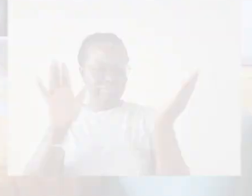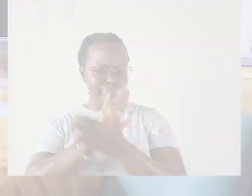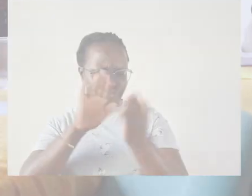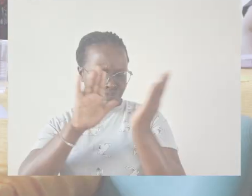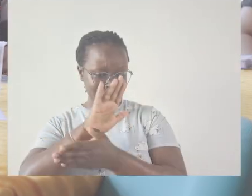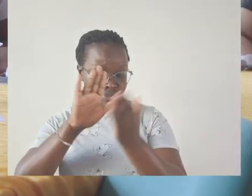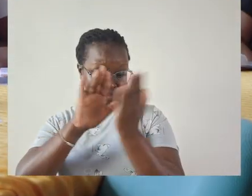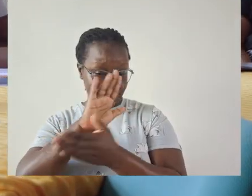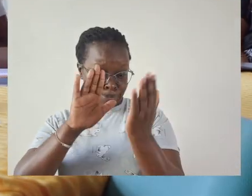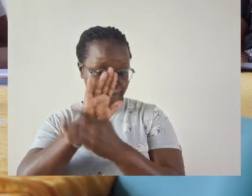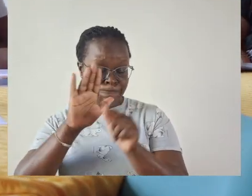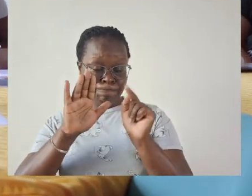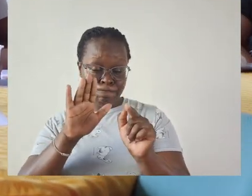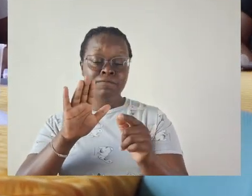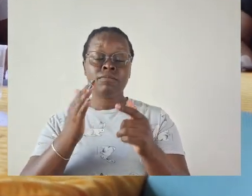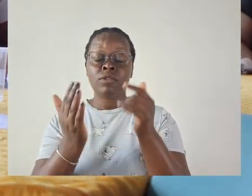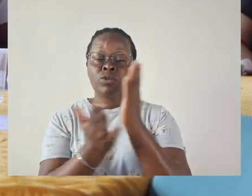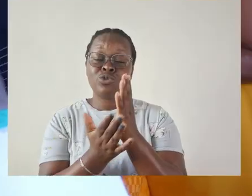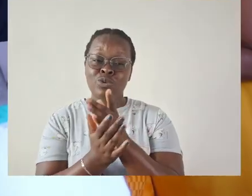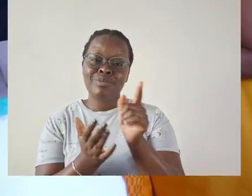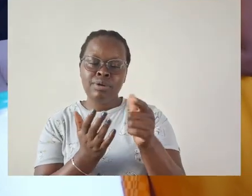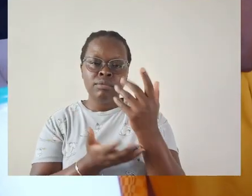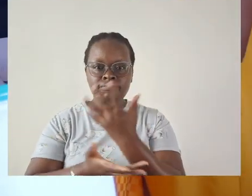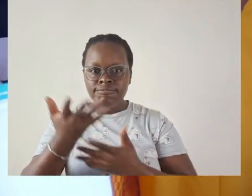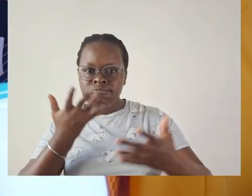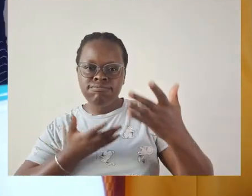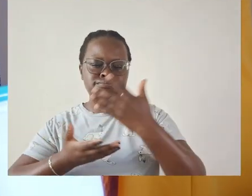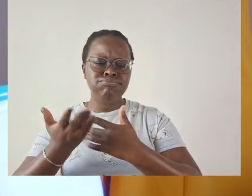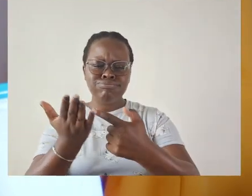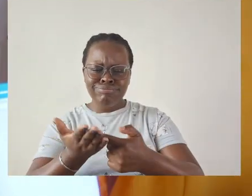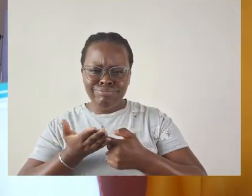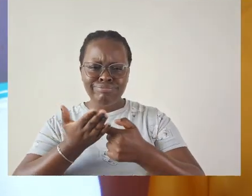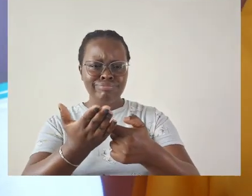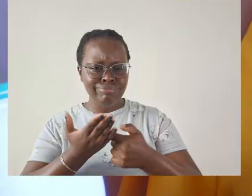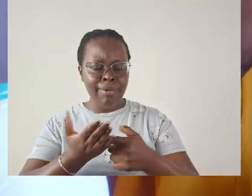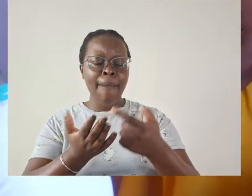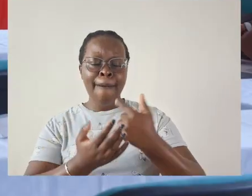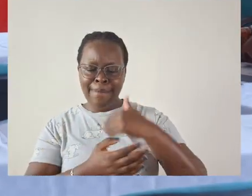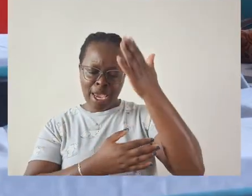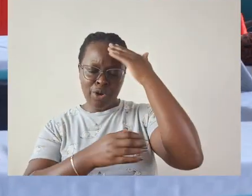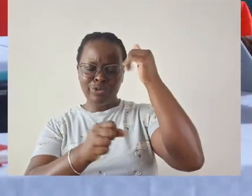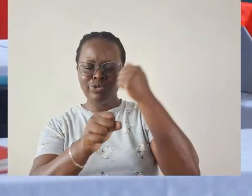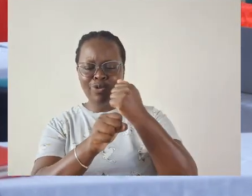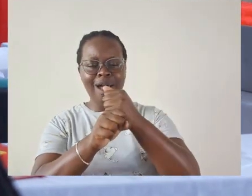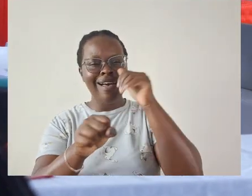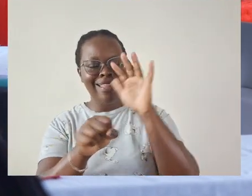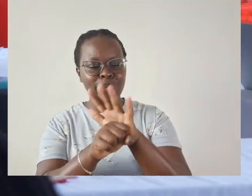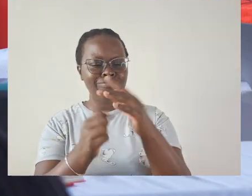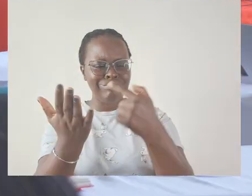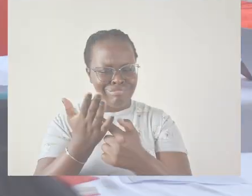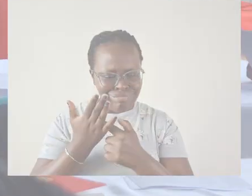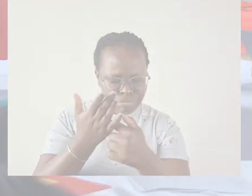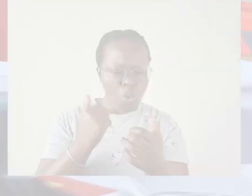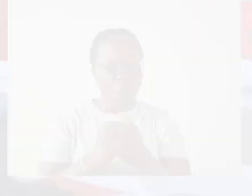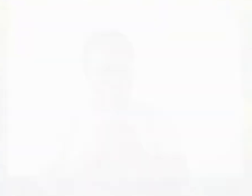strategies that have been, you know, discussed. And I know we have done a lot of discussions, deliberated